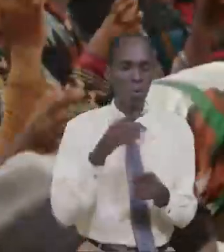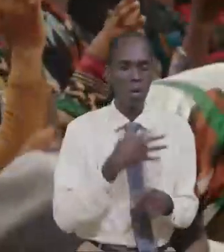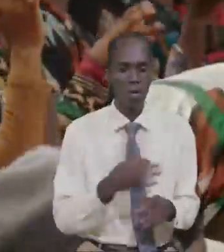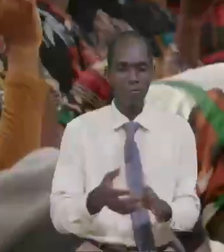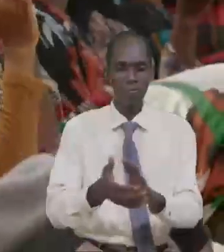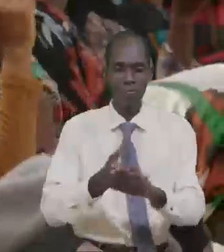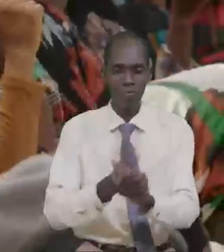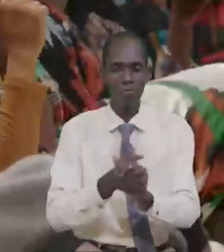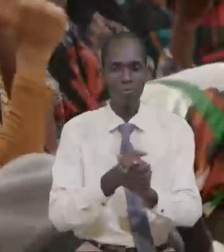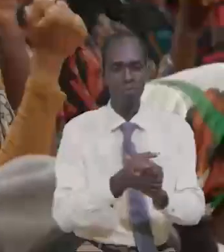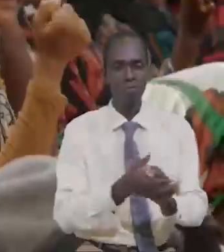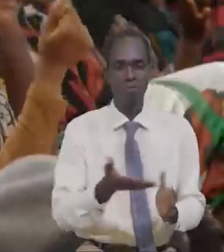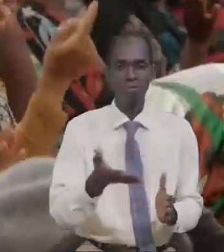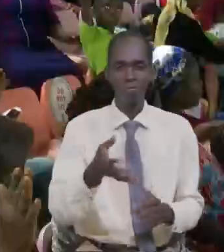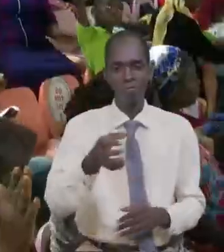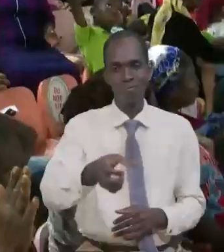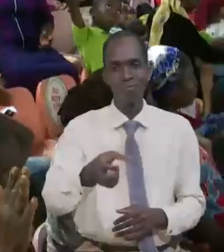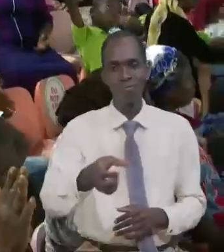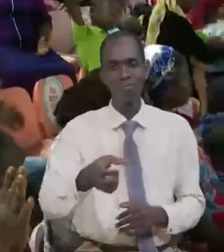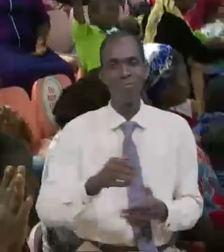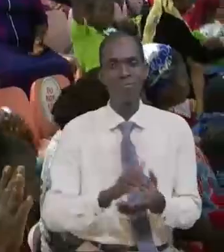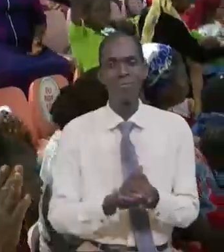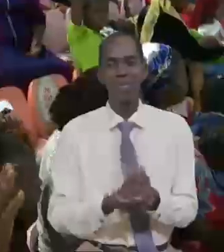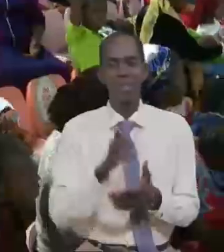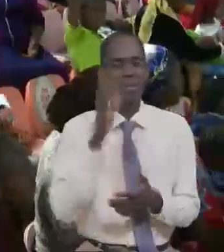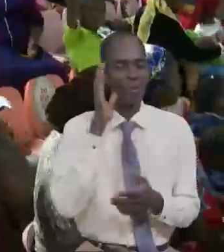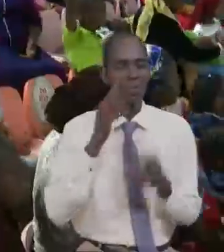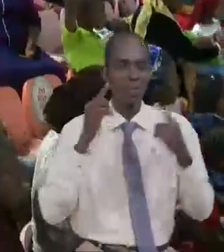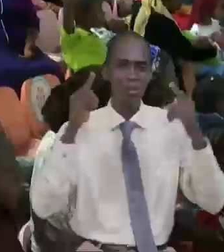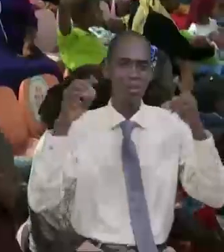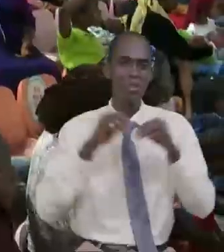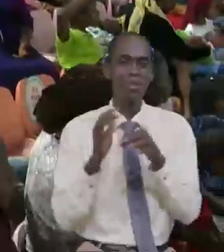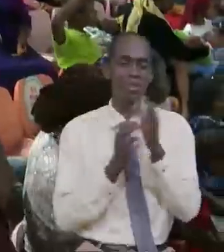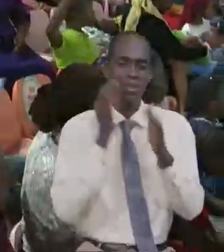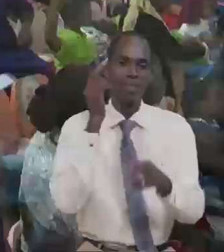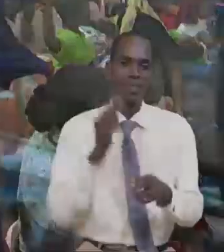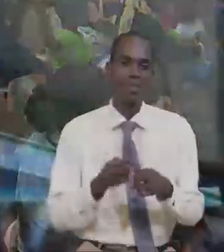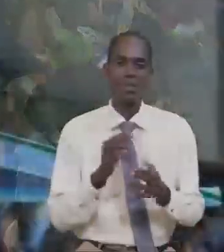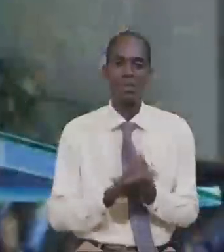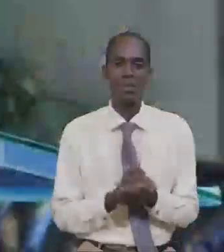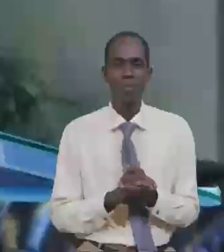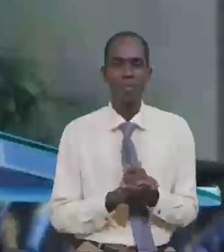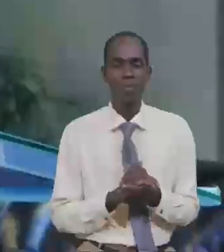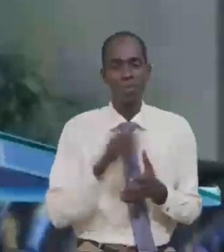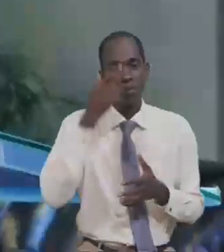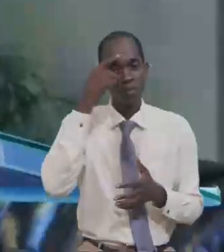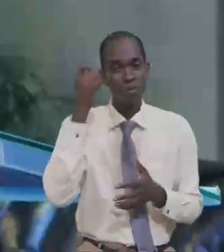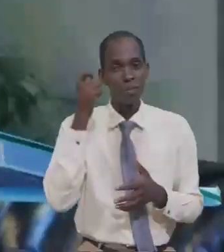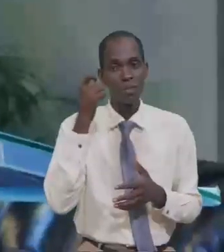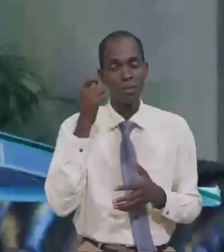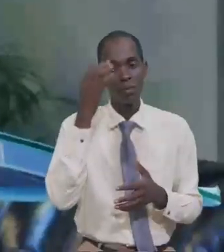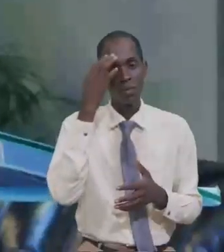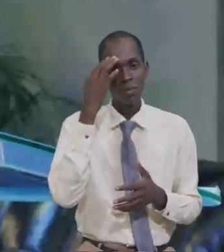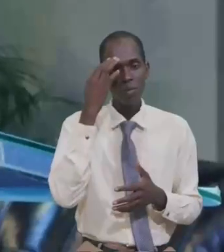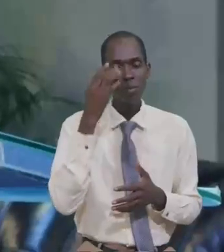Because, you know, once that attitude changes, that language changes, that disposition changes, whithersoever